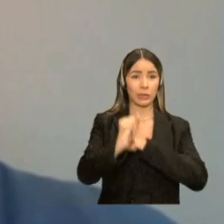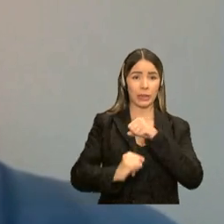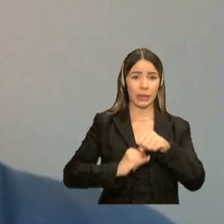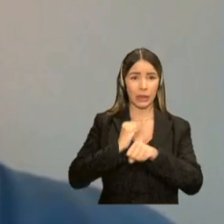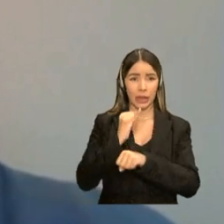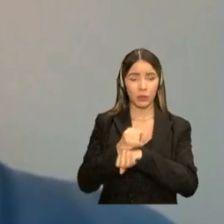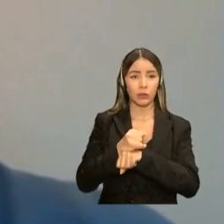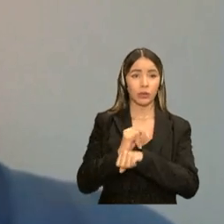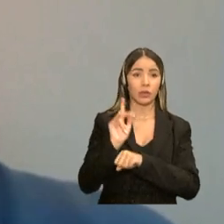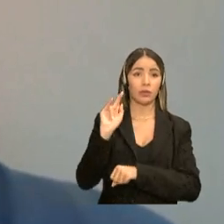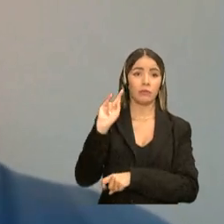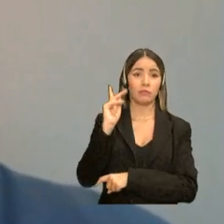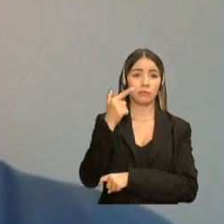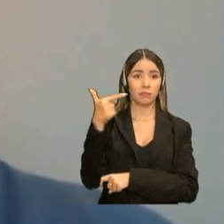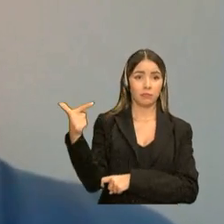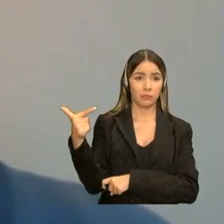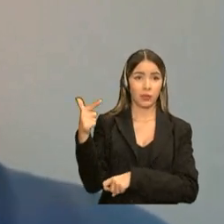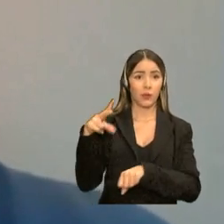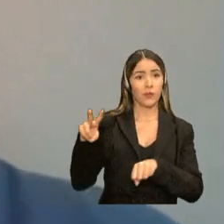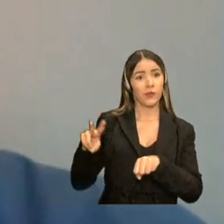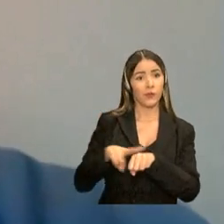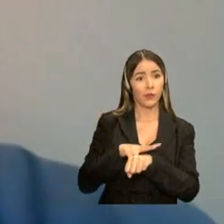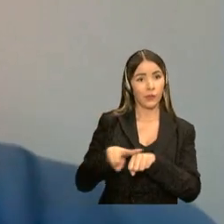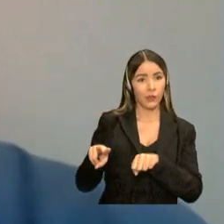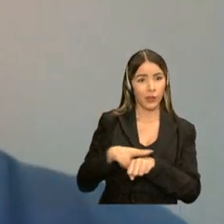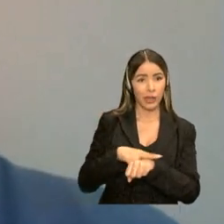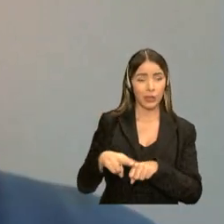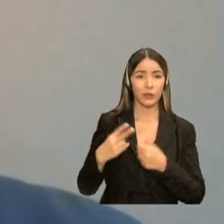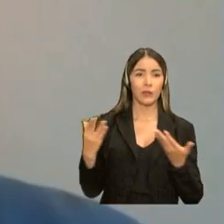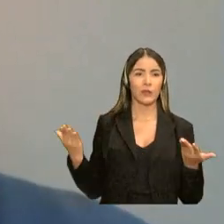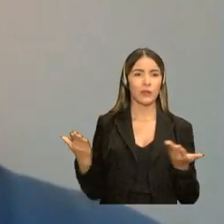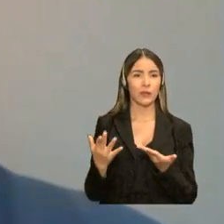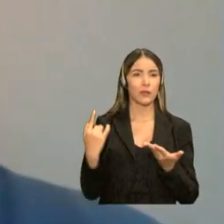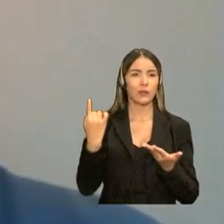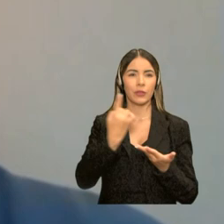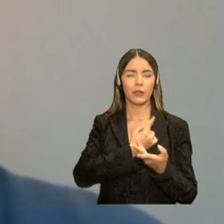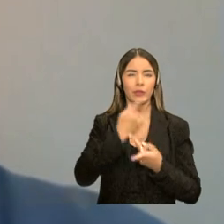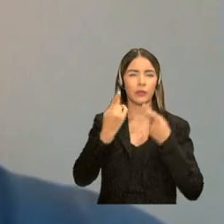bringing a little bit of what Votorantim is doing.